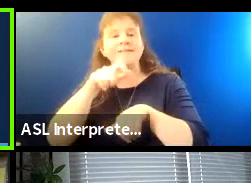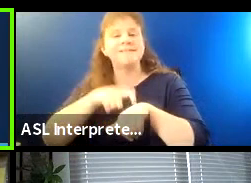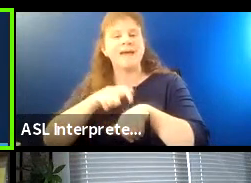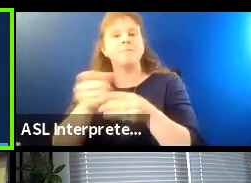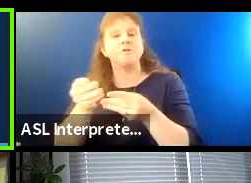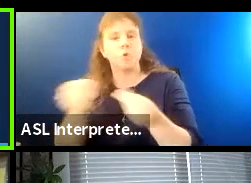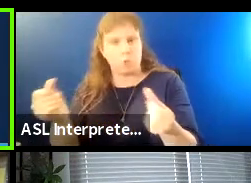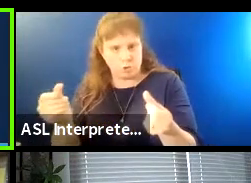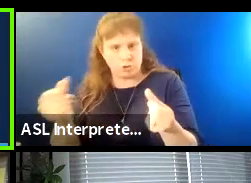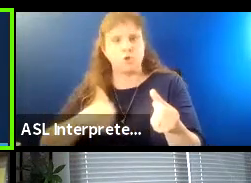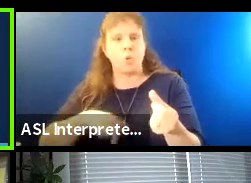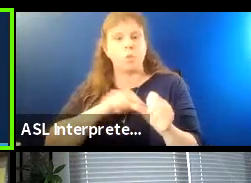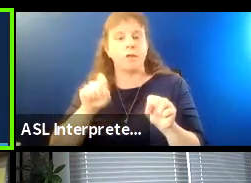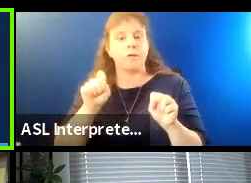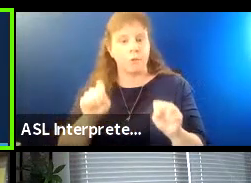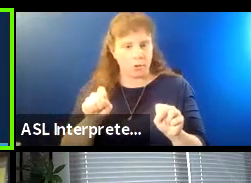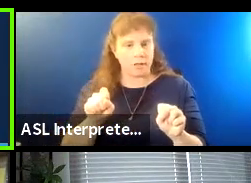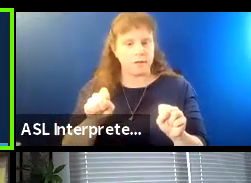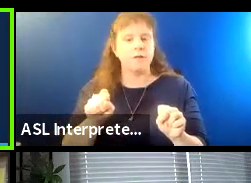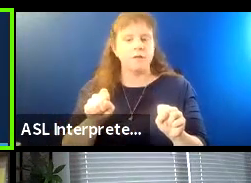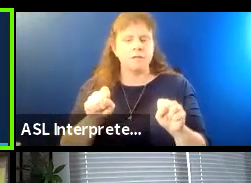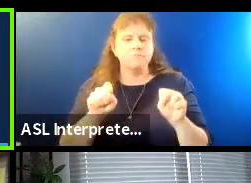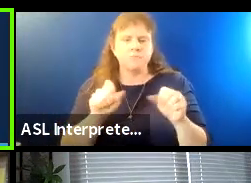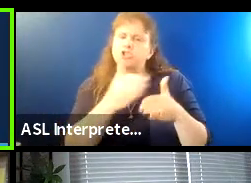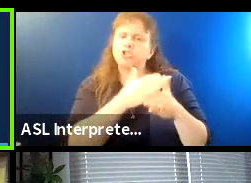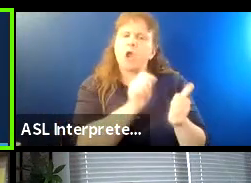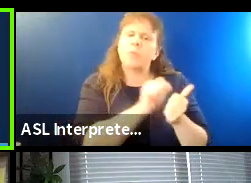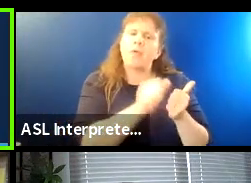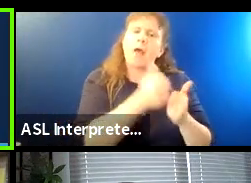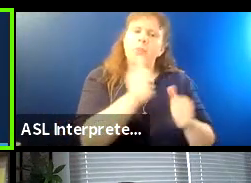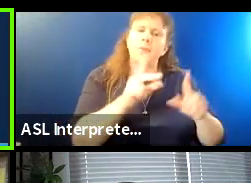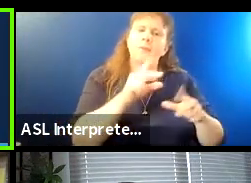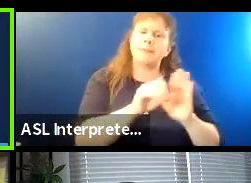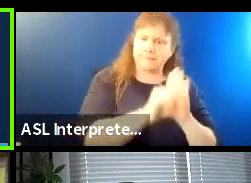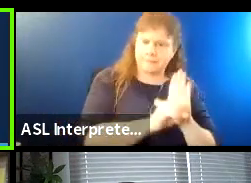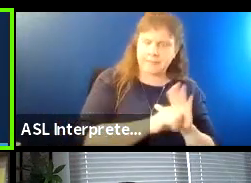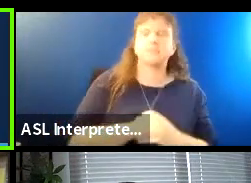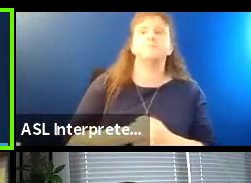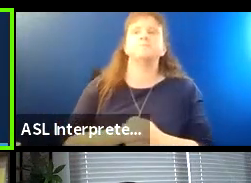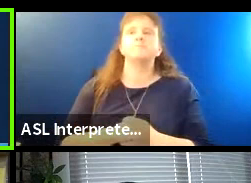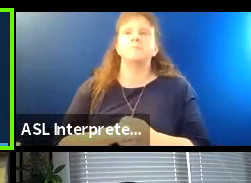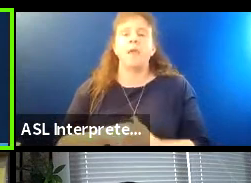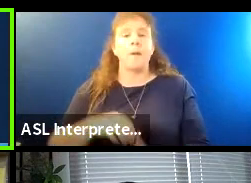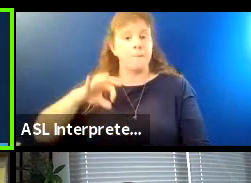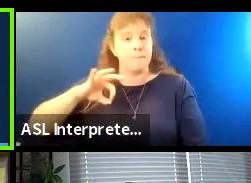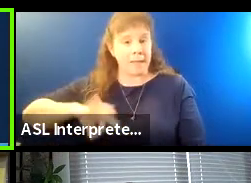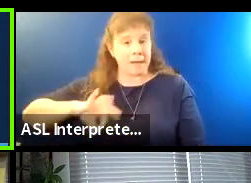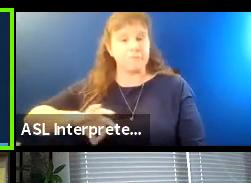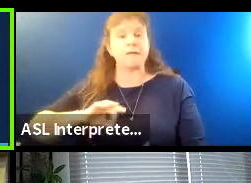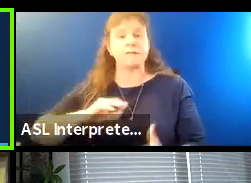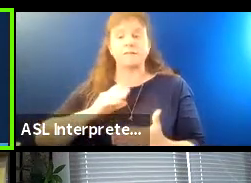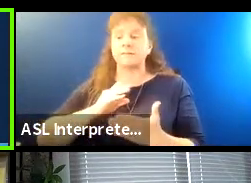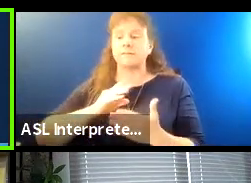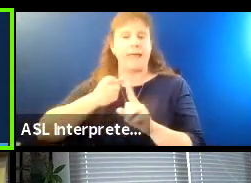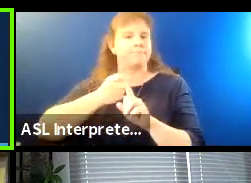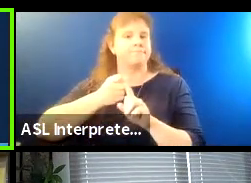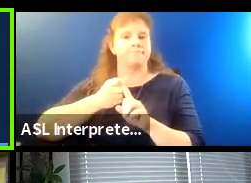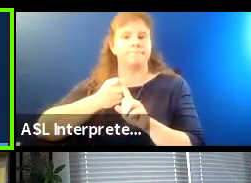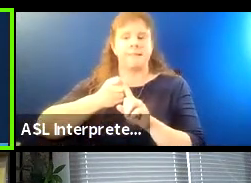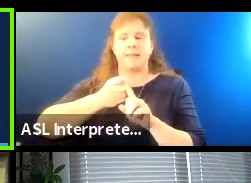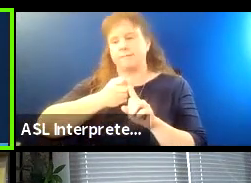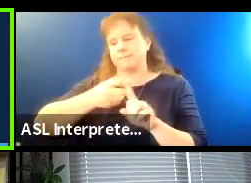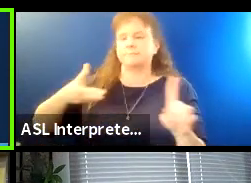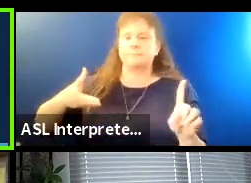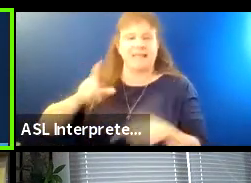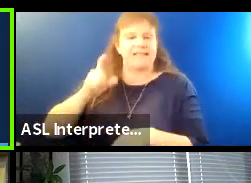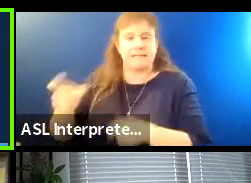that we could spread across the state. We extended benefits and protections to all people regardless of their immigration or housing